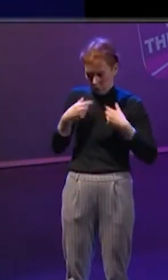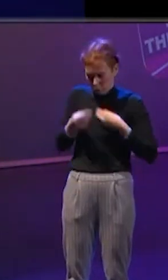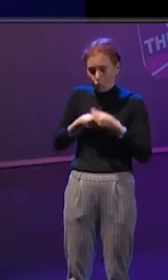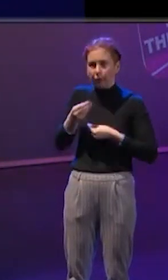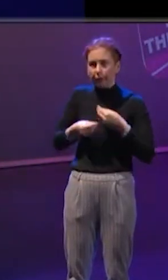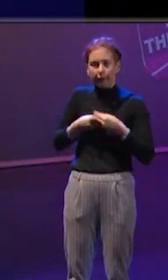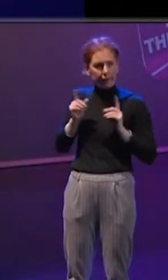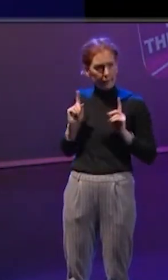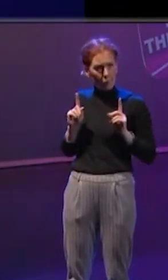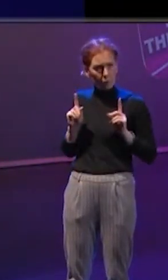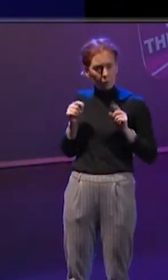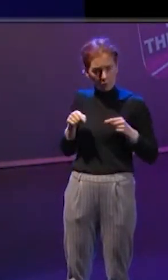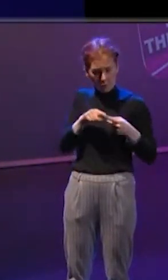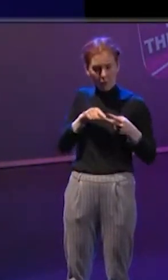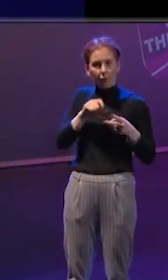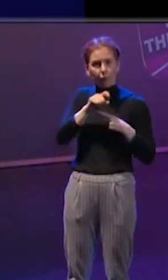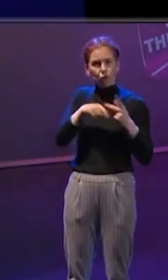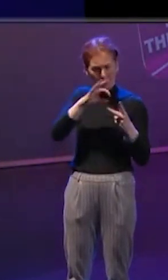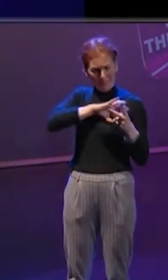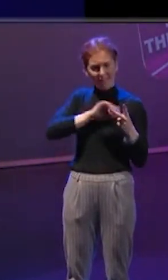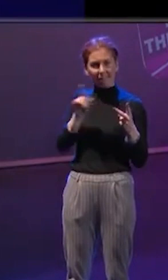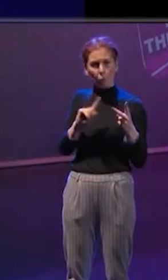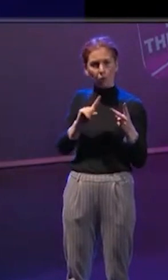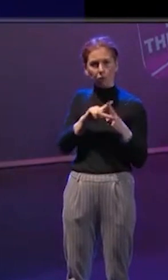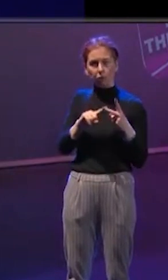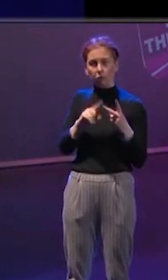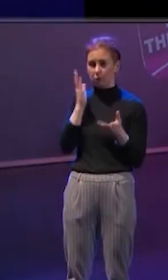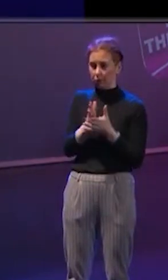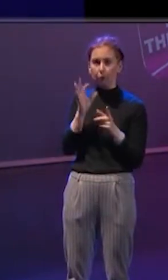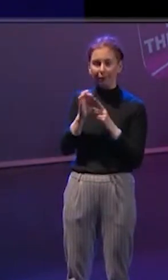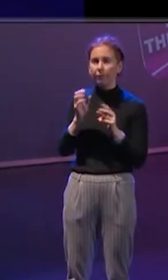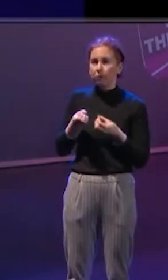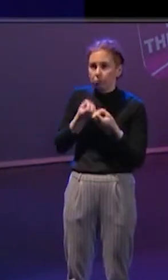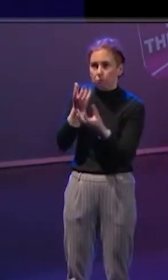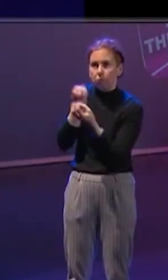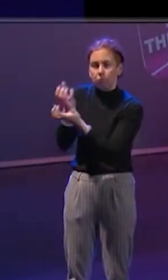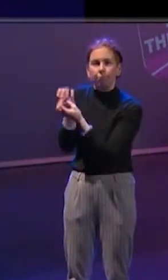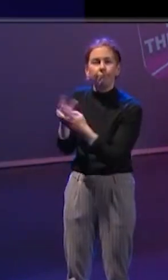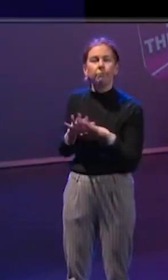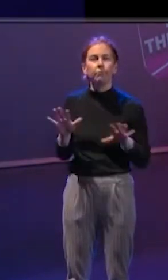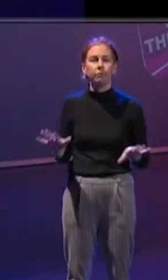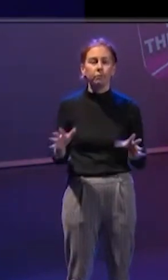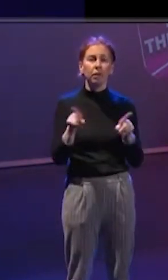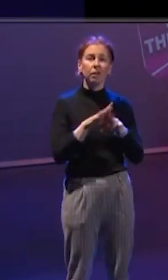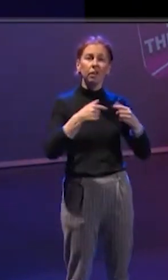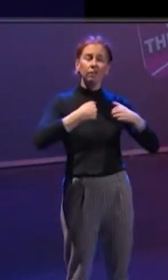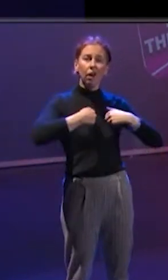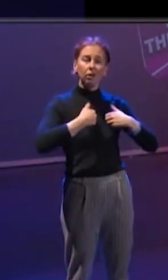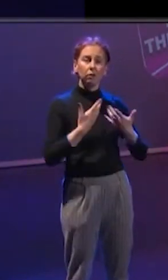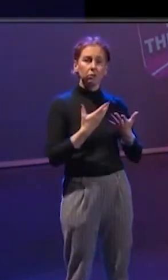telling? What is the benefit of this project? And that's very particular to subsidised theatre, and particularly to somewhere like New Diorama. We're a